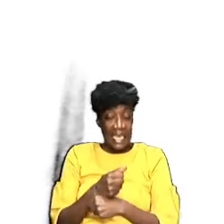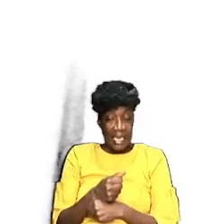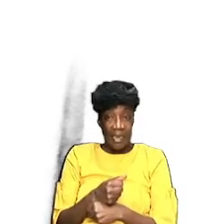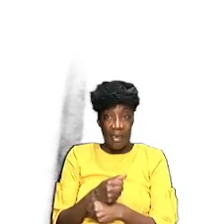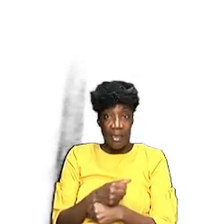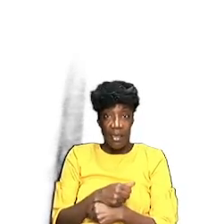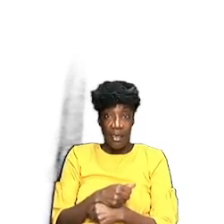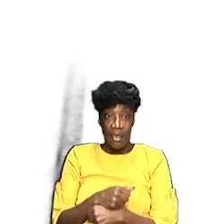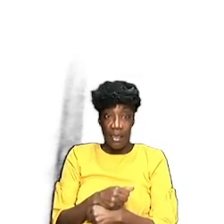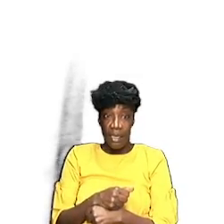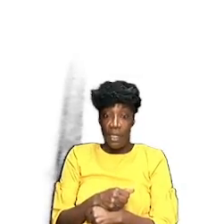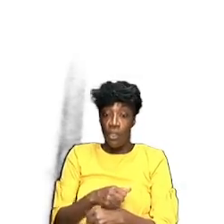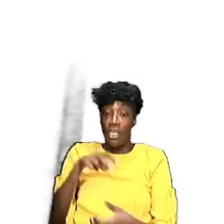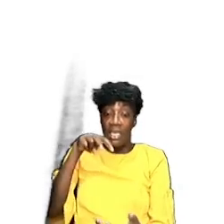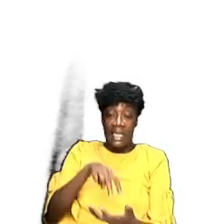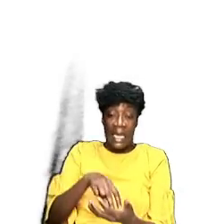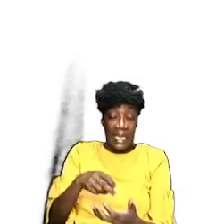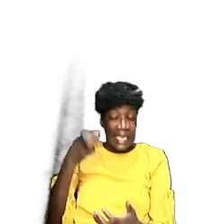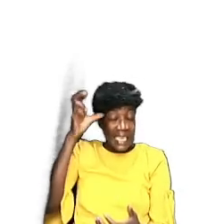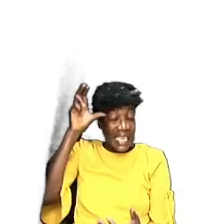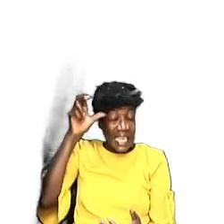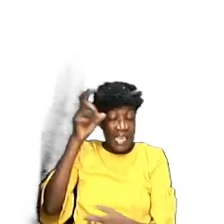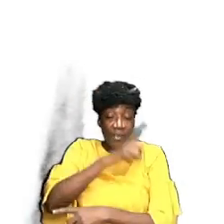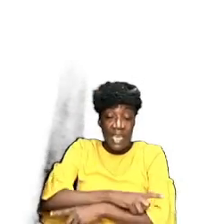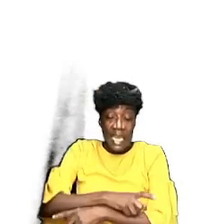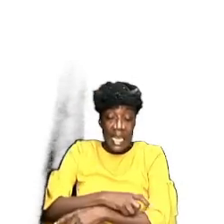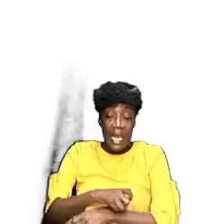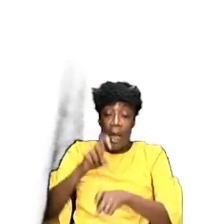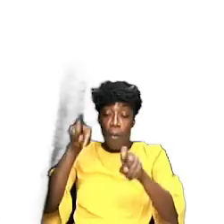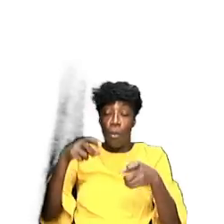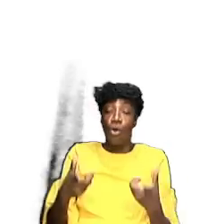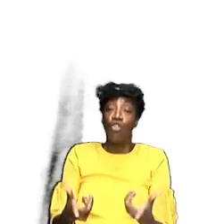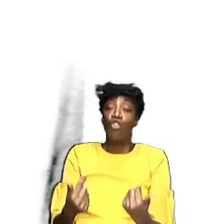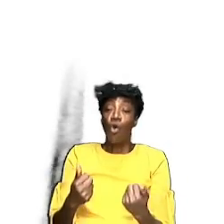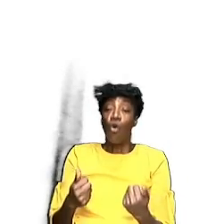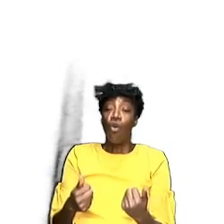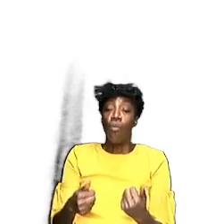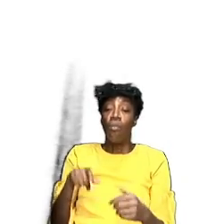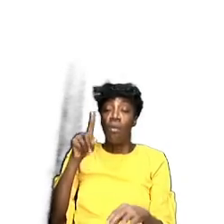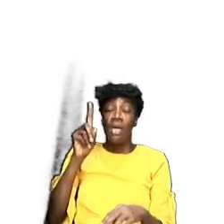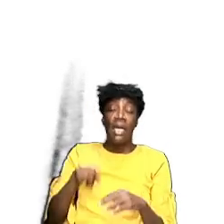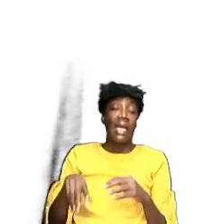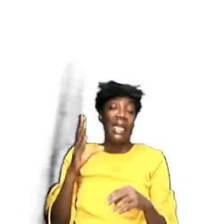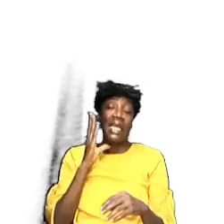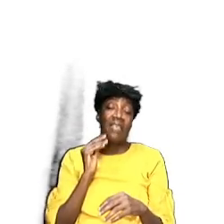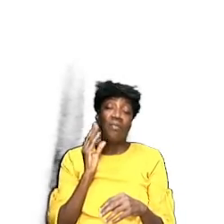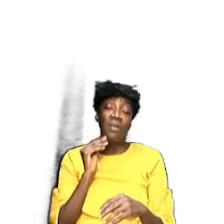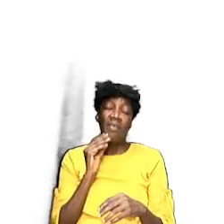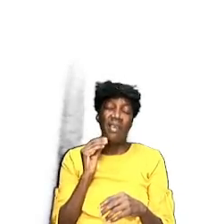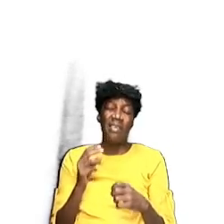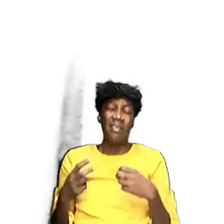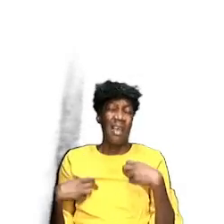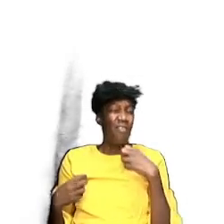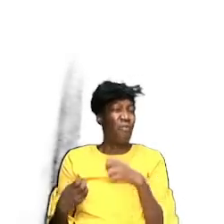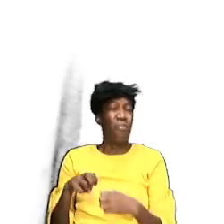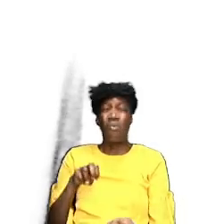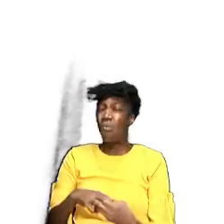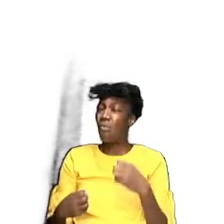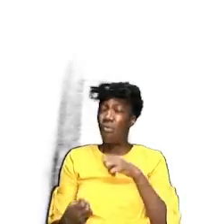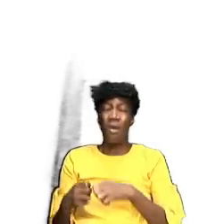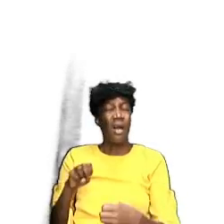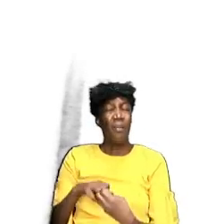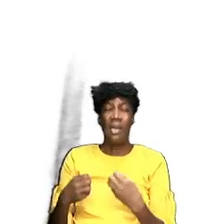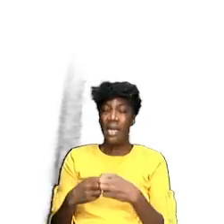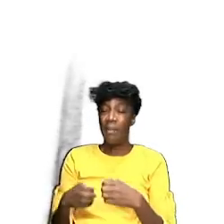in the evil day. In other words, the evil day must come. And we can all experience that. You're going to have temptations. You're going to have trouble.